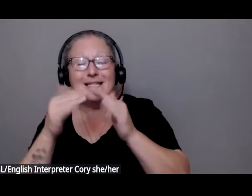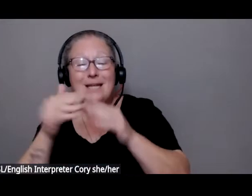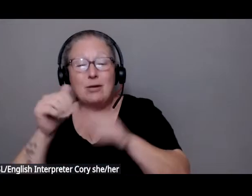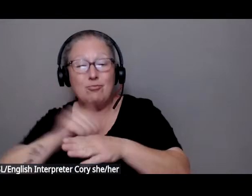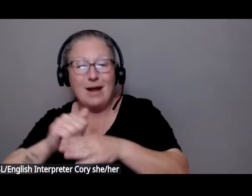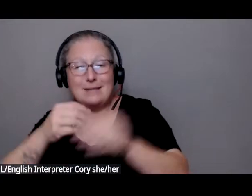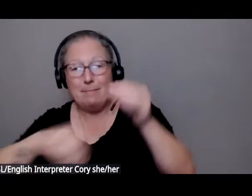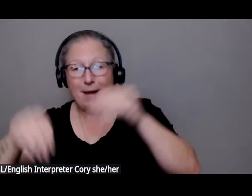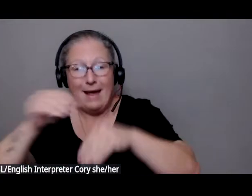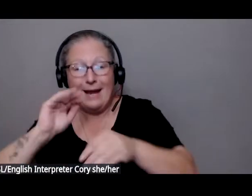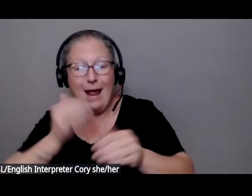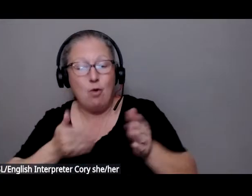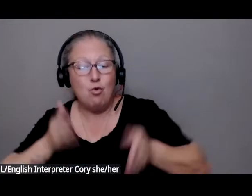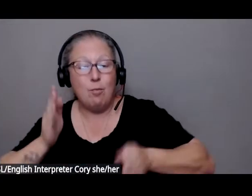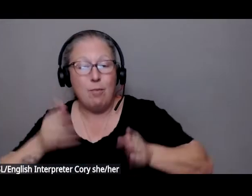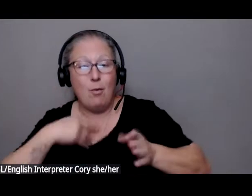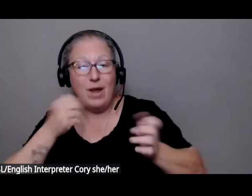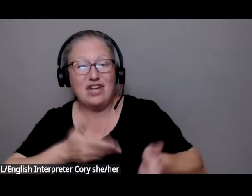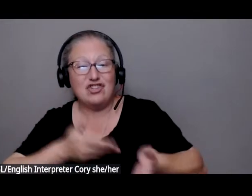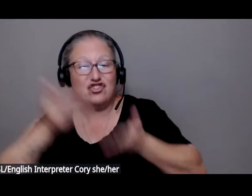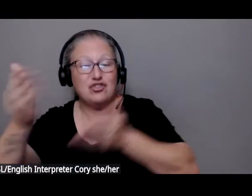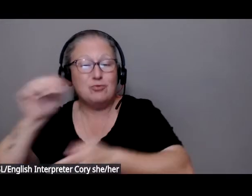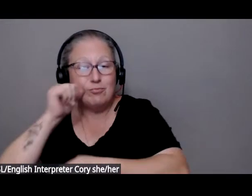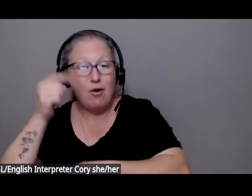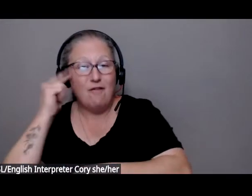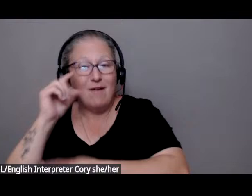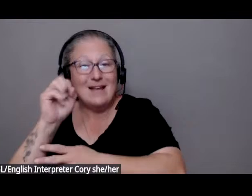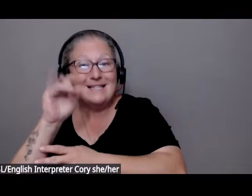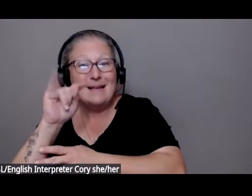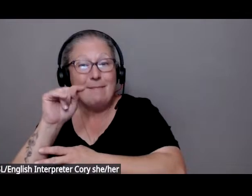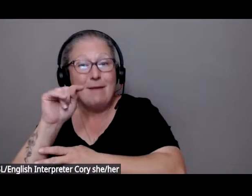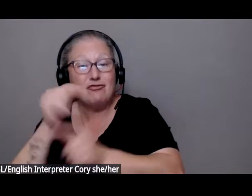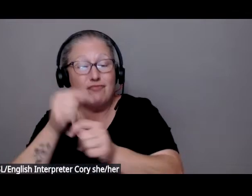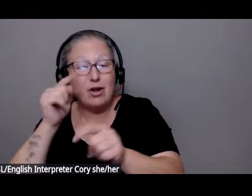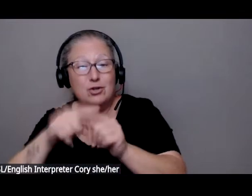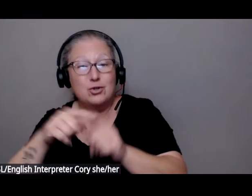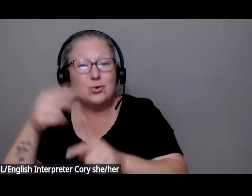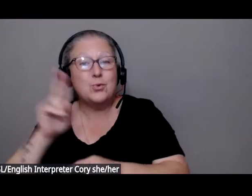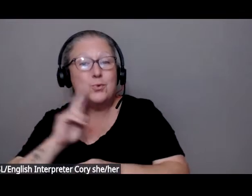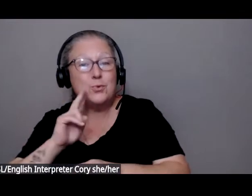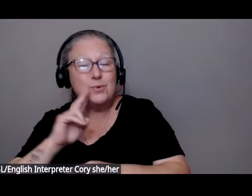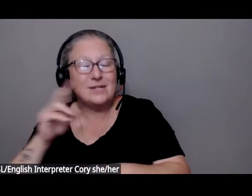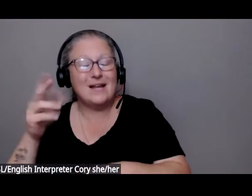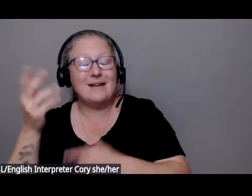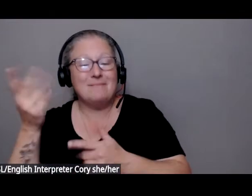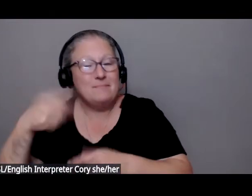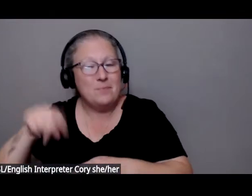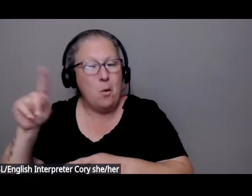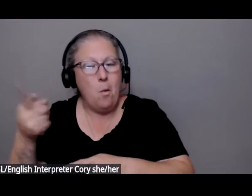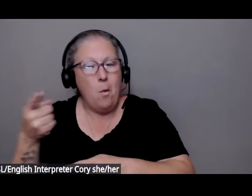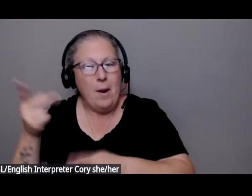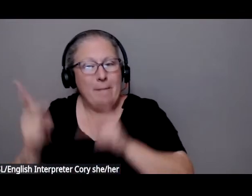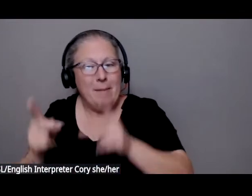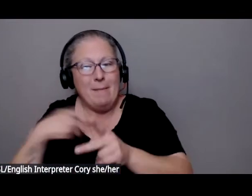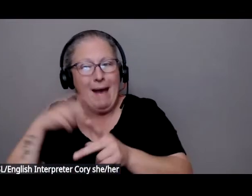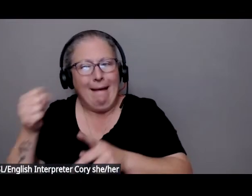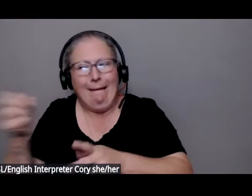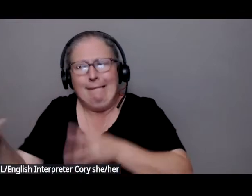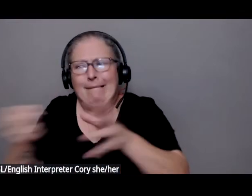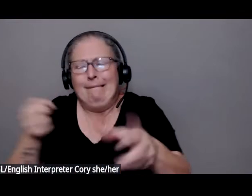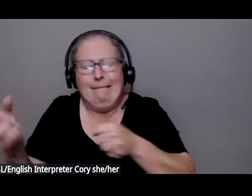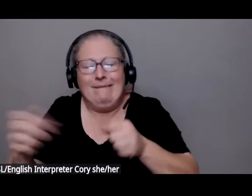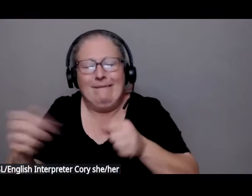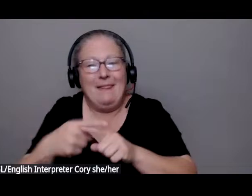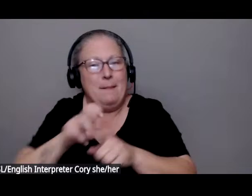packing up our robot so we can ship it tomorrow on a semi-truck to Houston. So these were the only people that I could grab, and we're going right